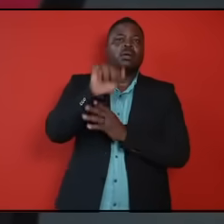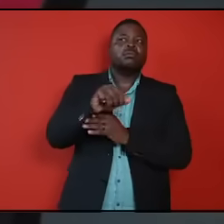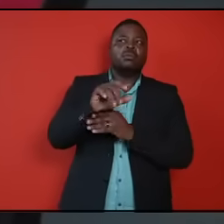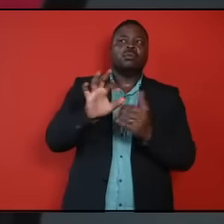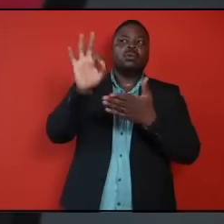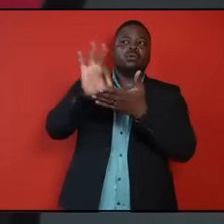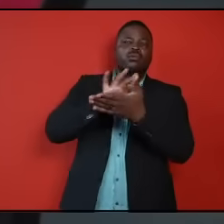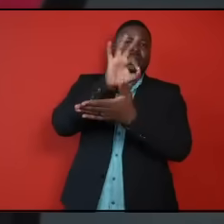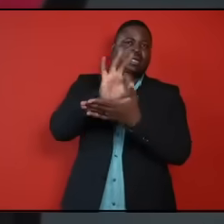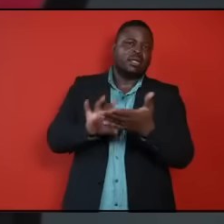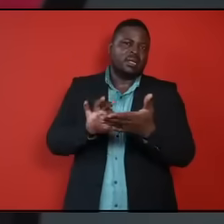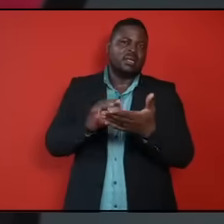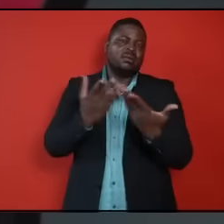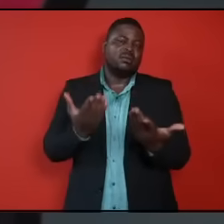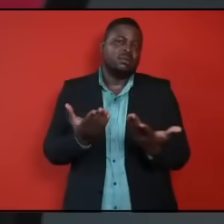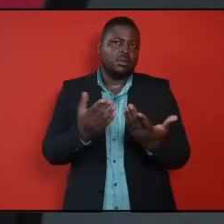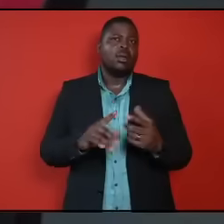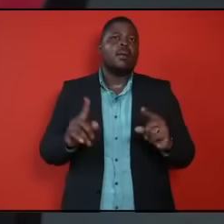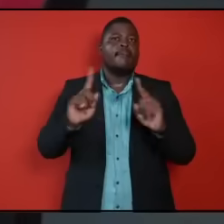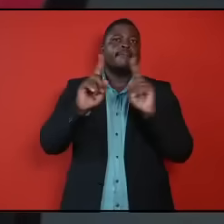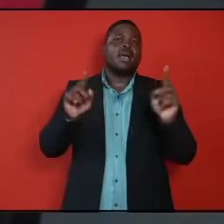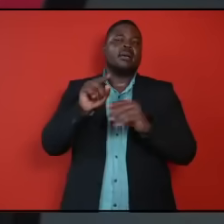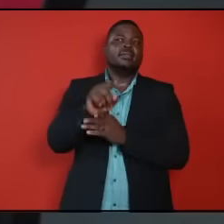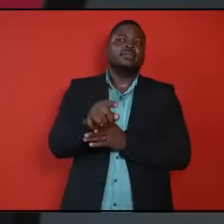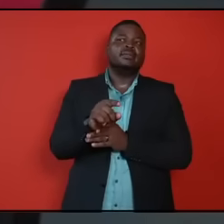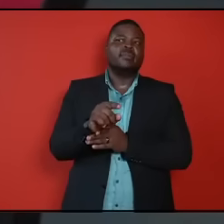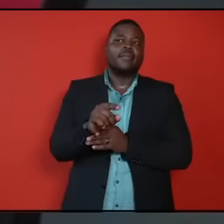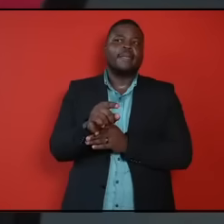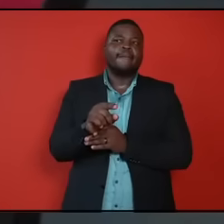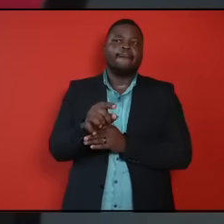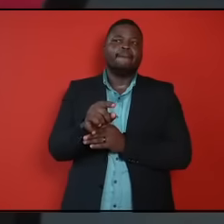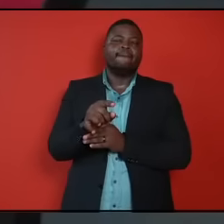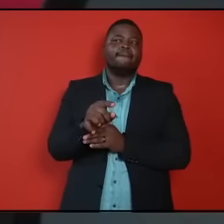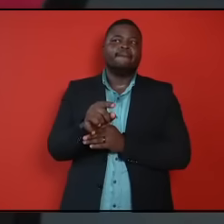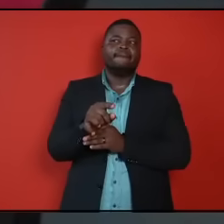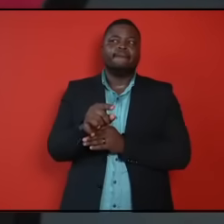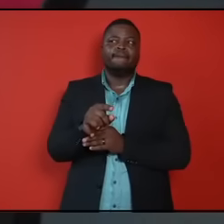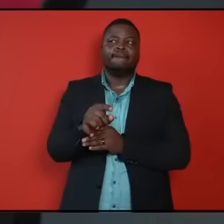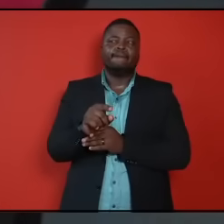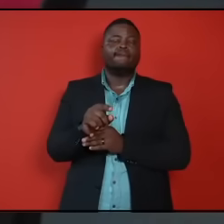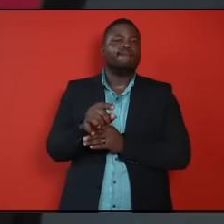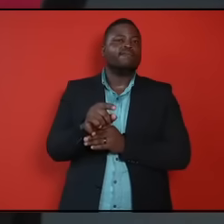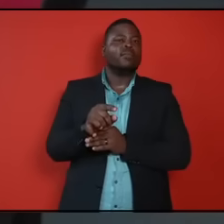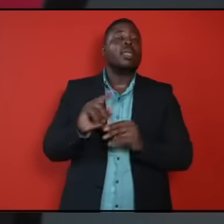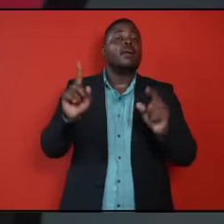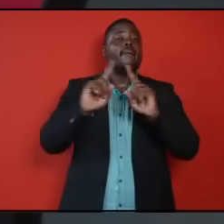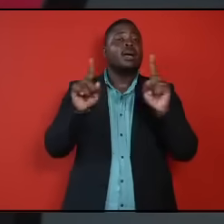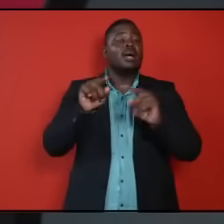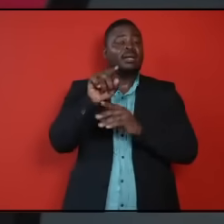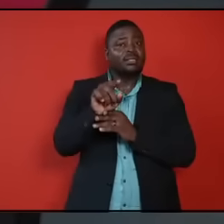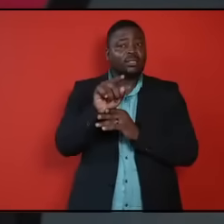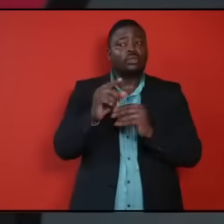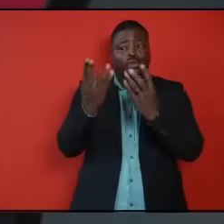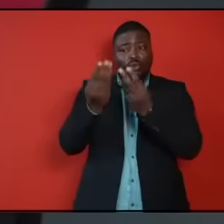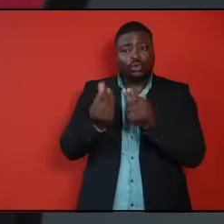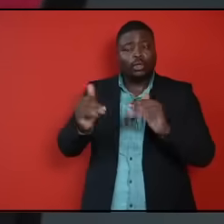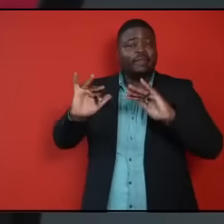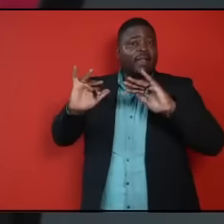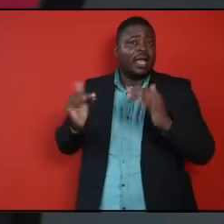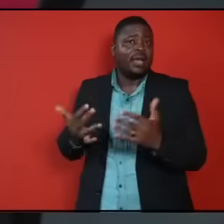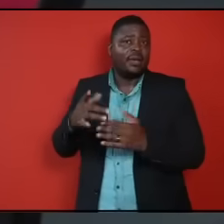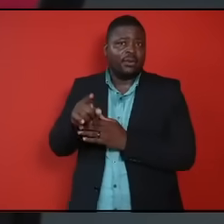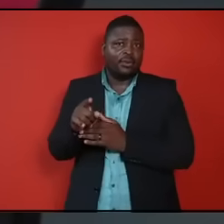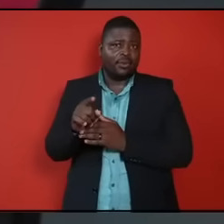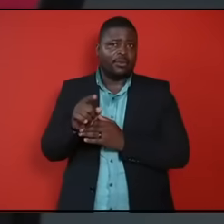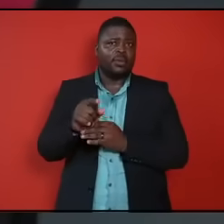elections. What is it that you would, to mitigate against that, to make sure that you do well in